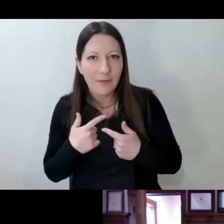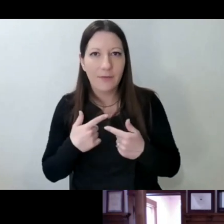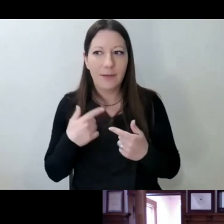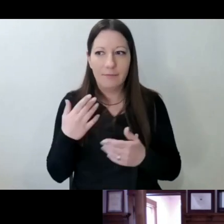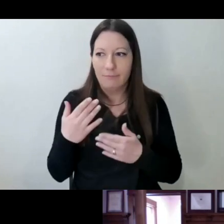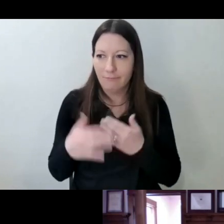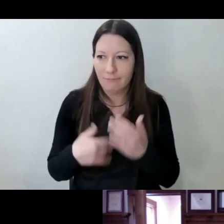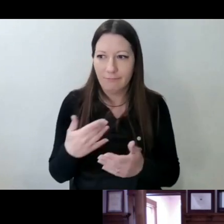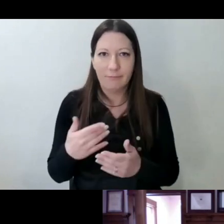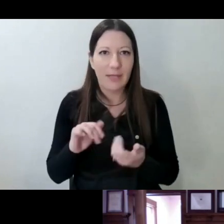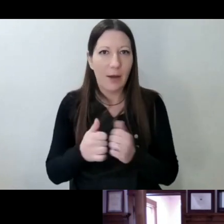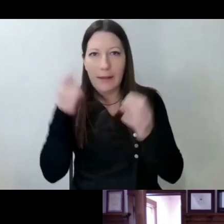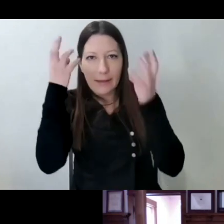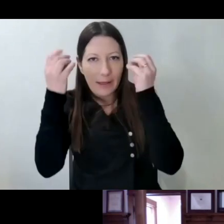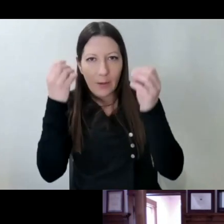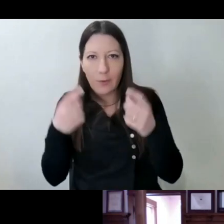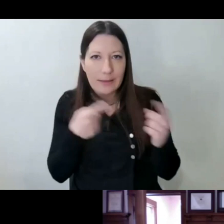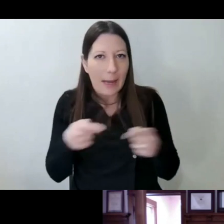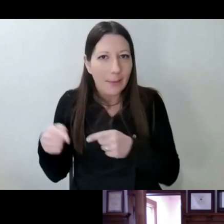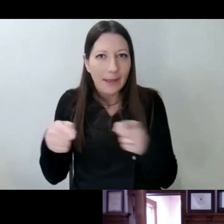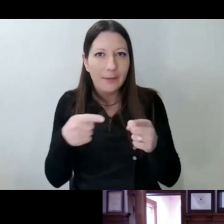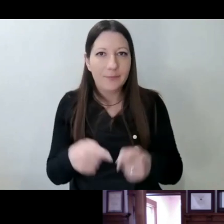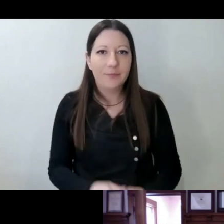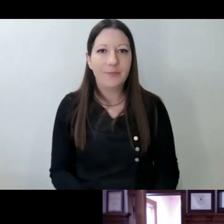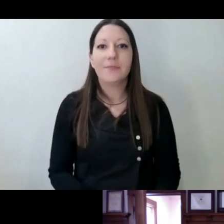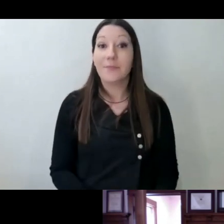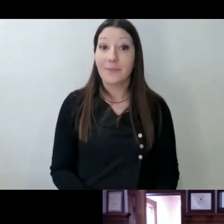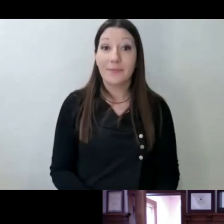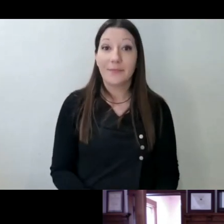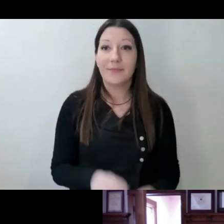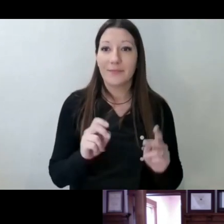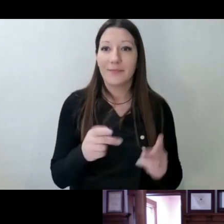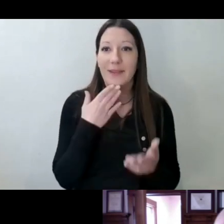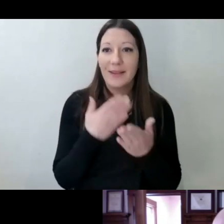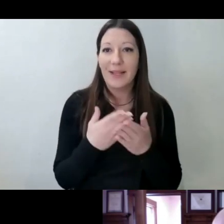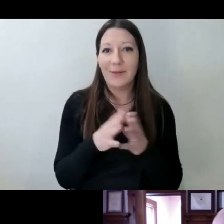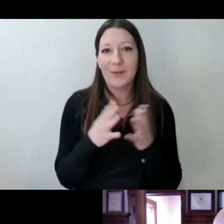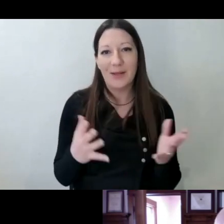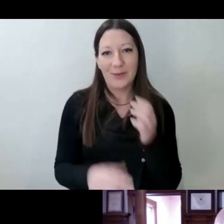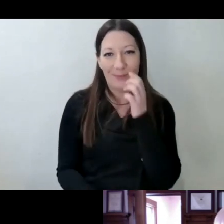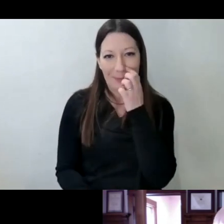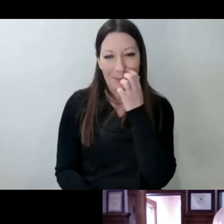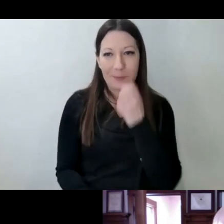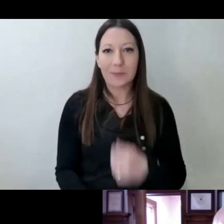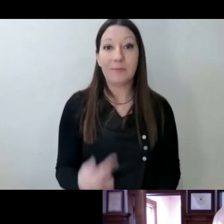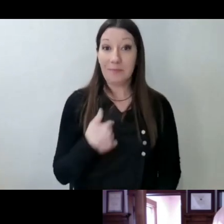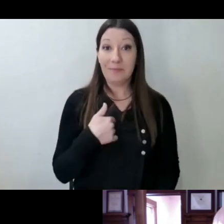happening. All right, thank you so much. And perhaps I have a question as well.